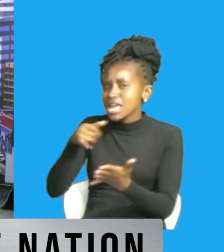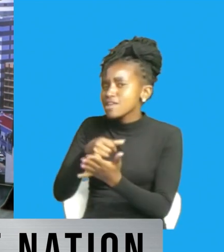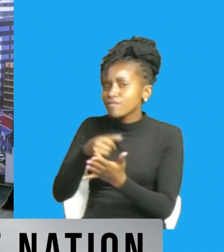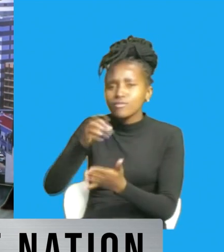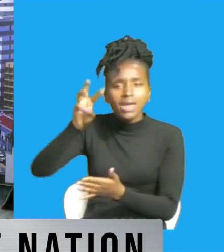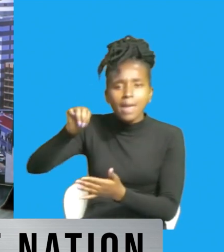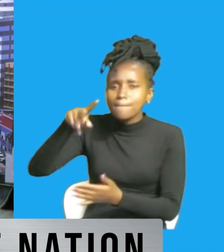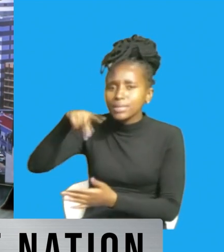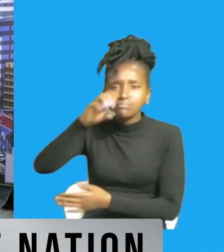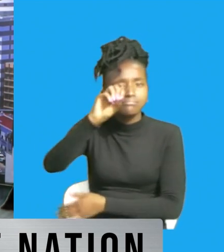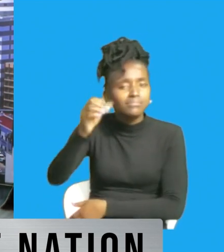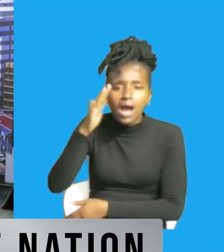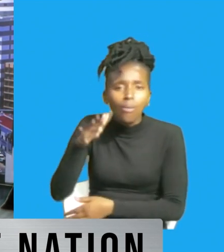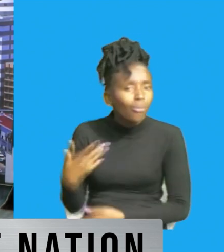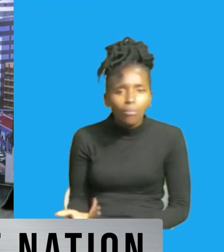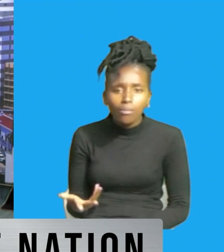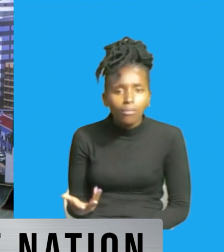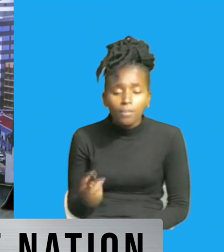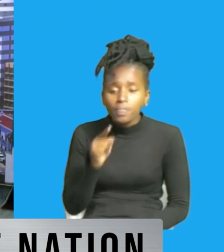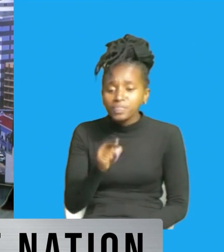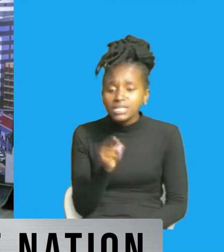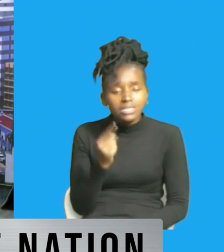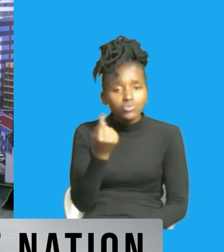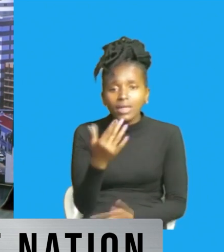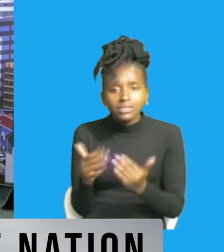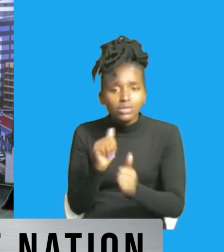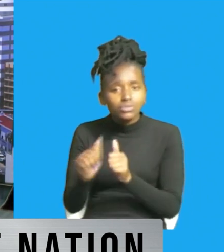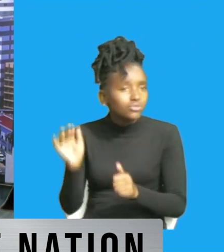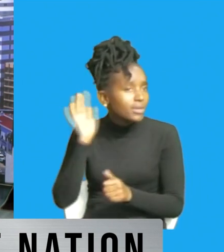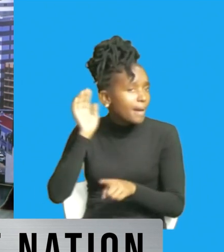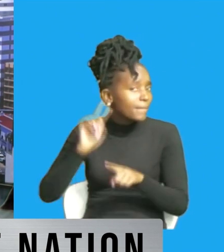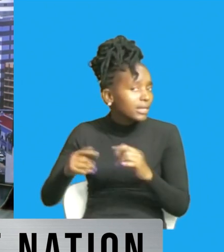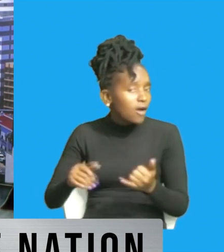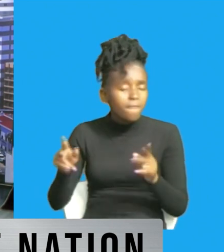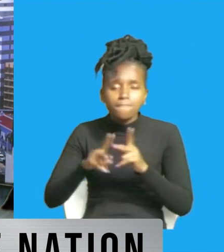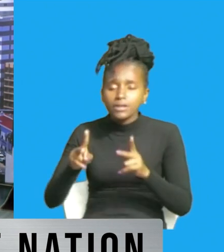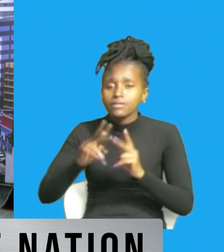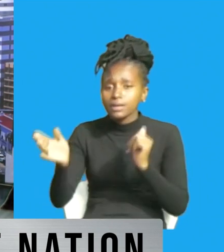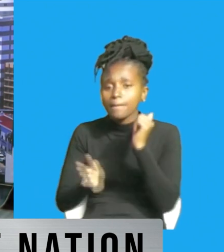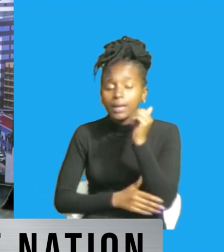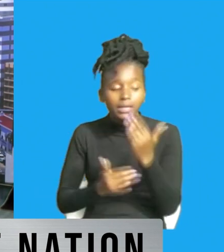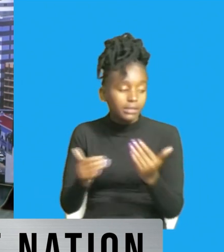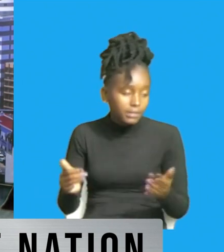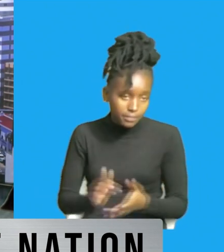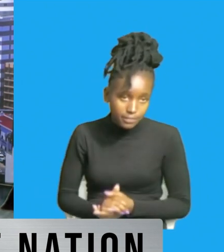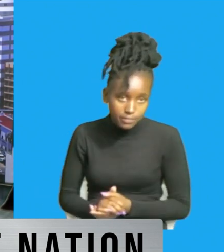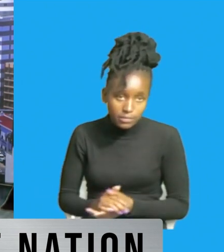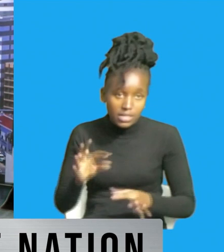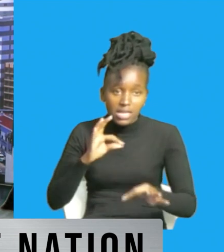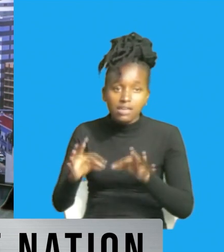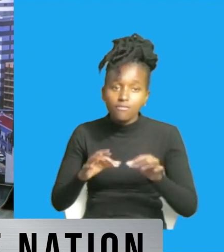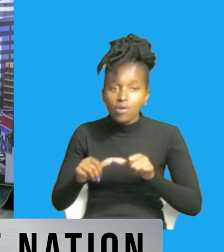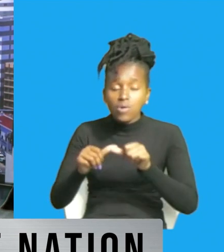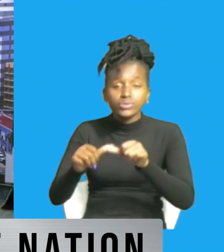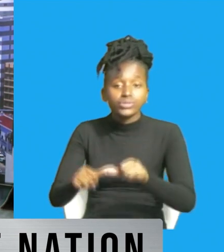That is one of the things that we have had in that privatization bill. It's very unfortunate if that is going to happen, because, Jonah, that is